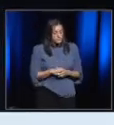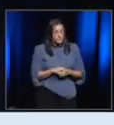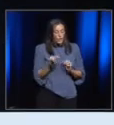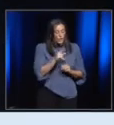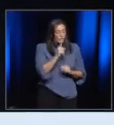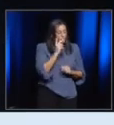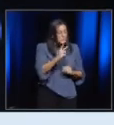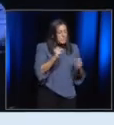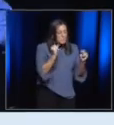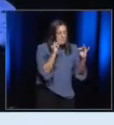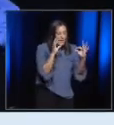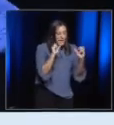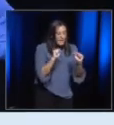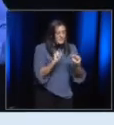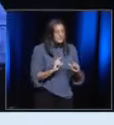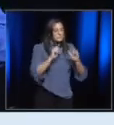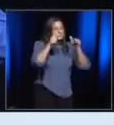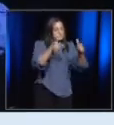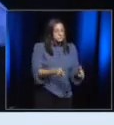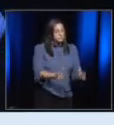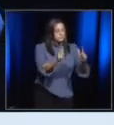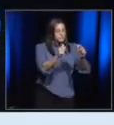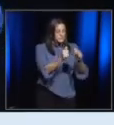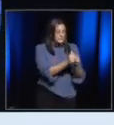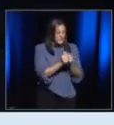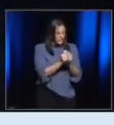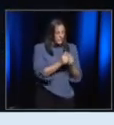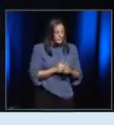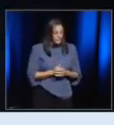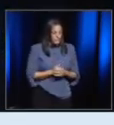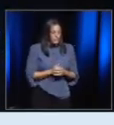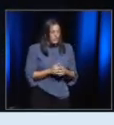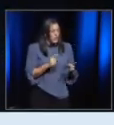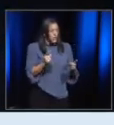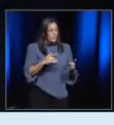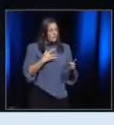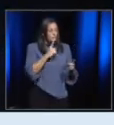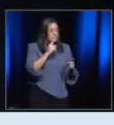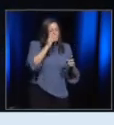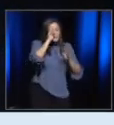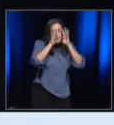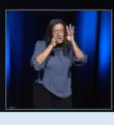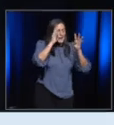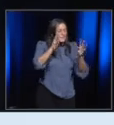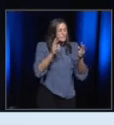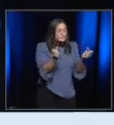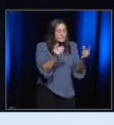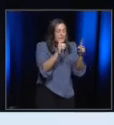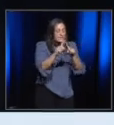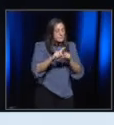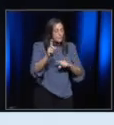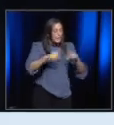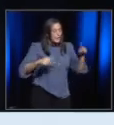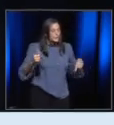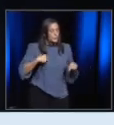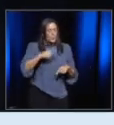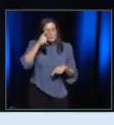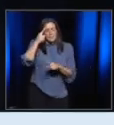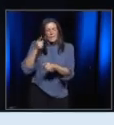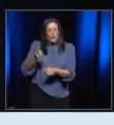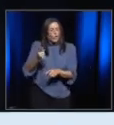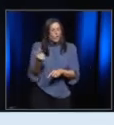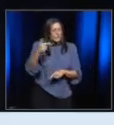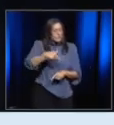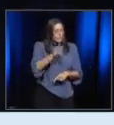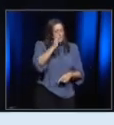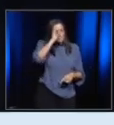synchronous displays. We think these are creative. There is such a variety. We think they make them up.